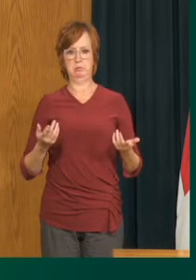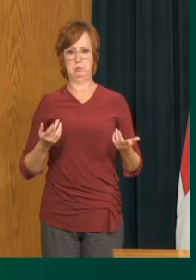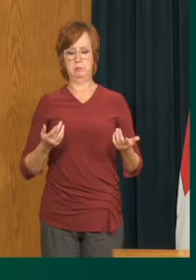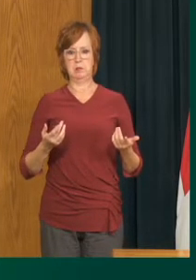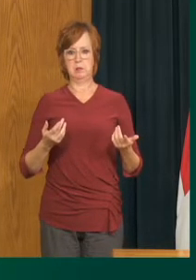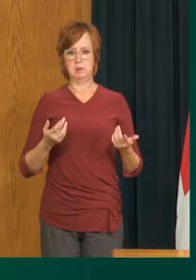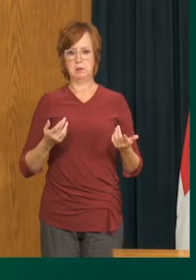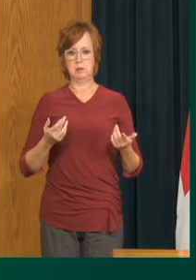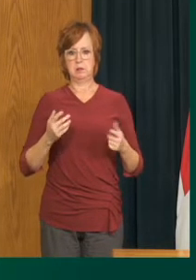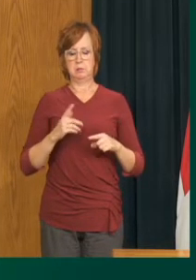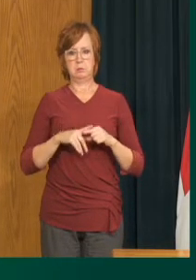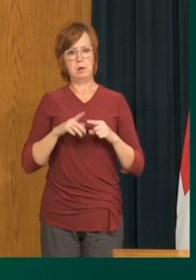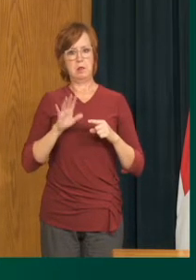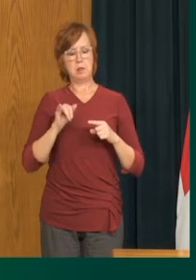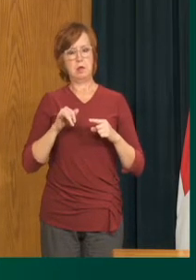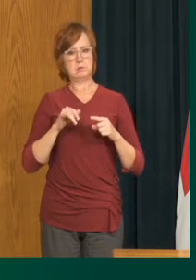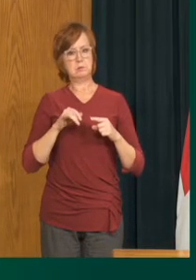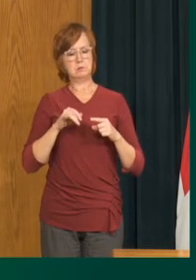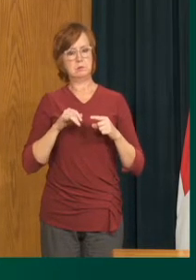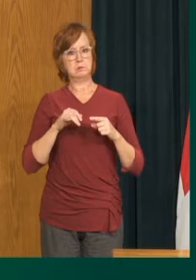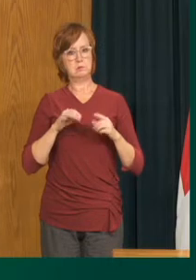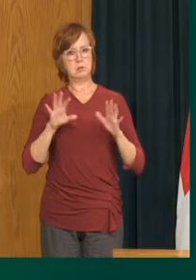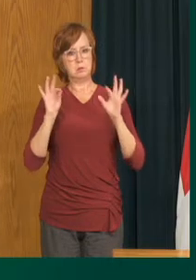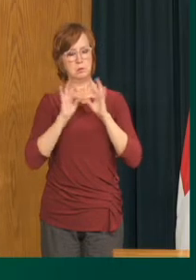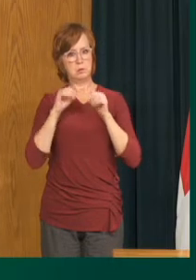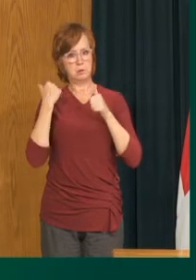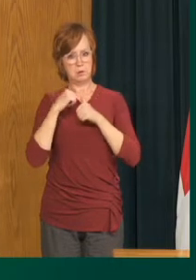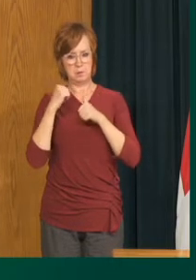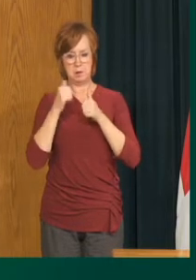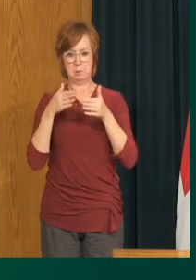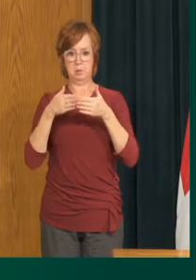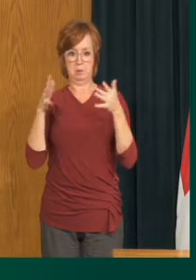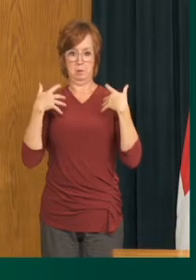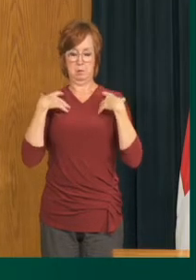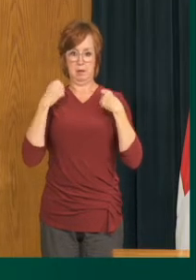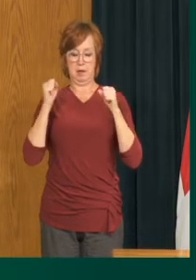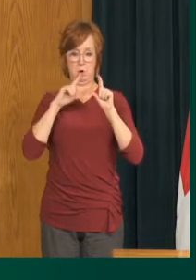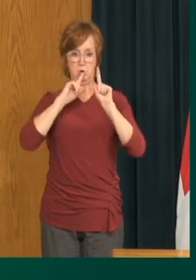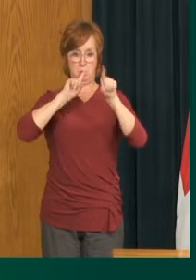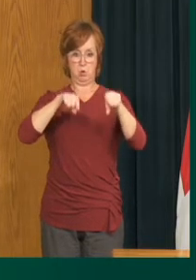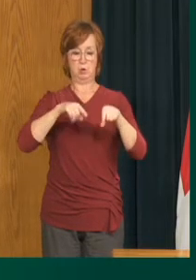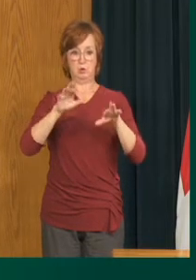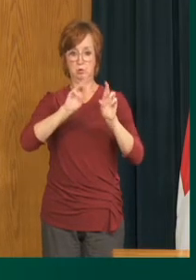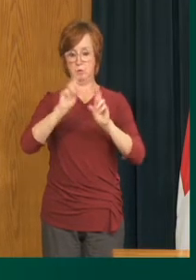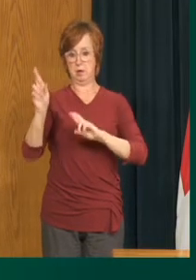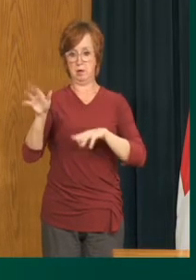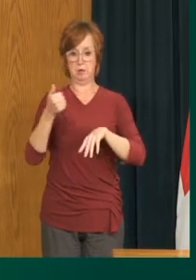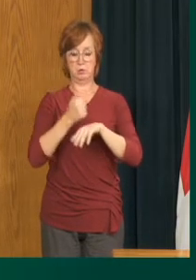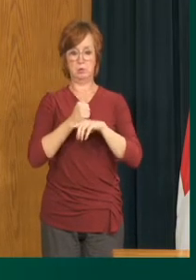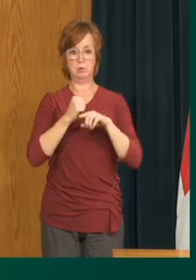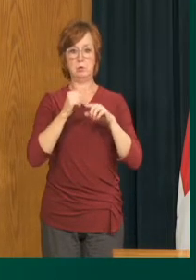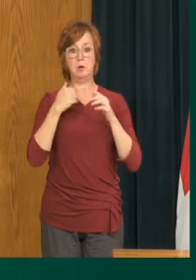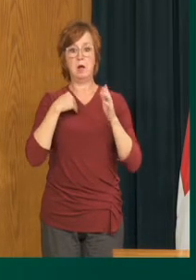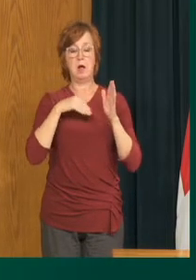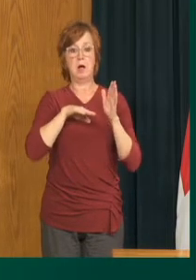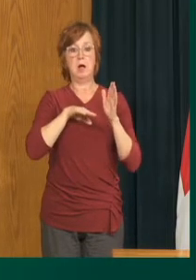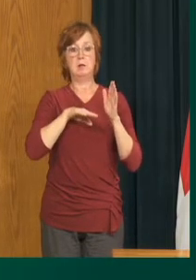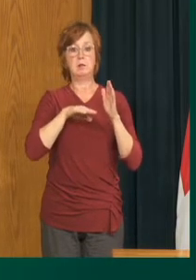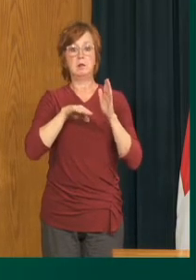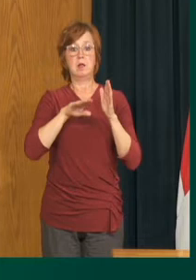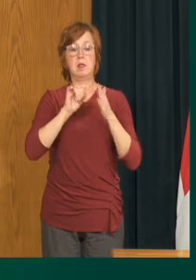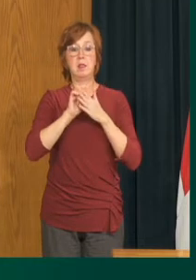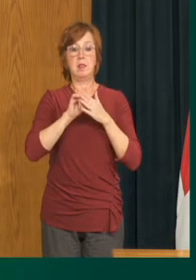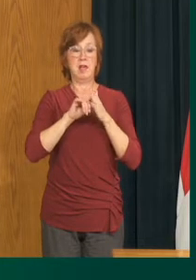made and enacted the public health orders that are in place. They are there for layers of protection to flatten the curve and flatten the spread of